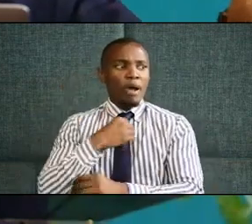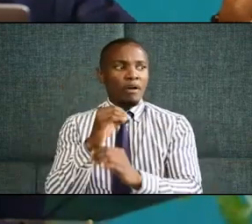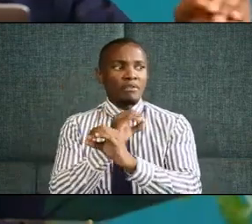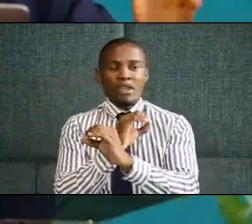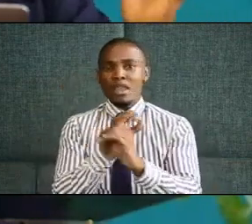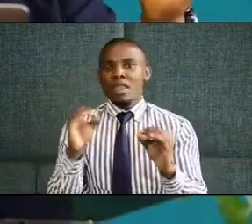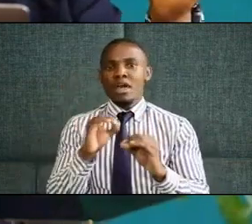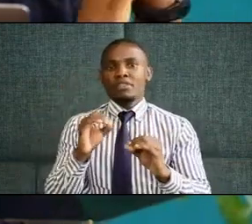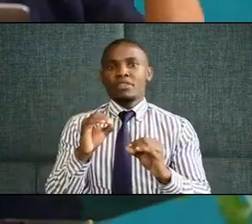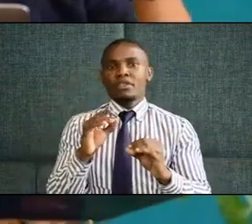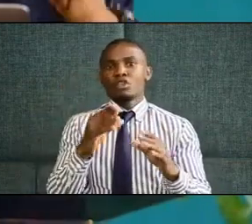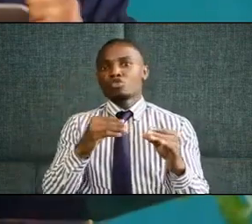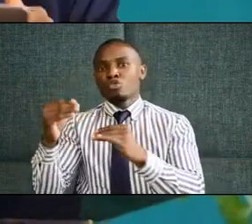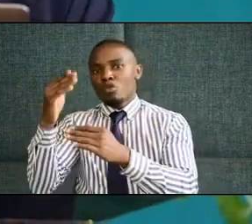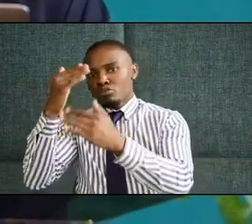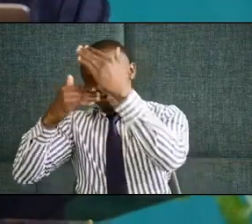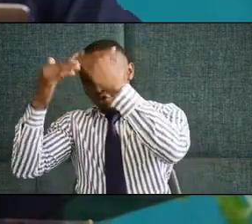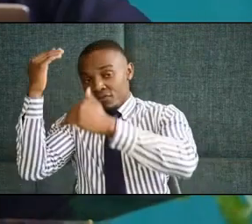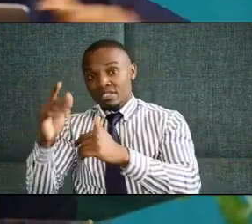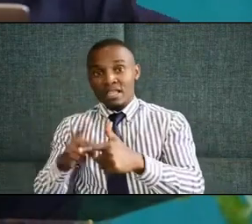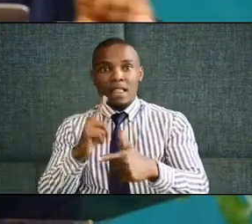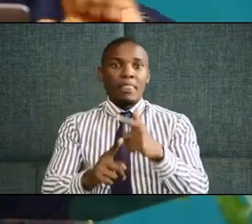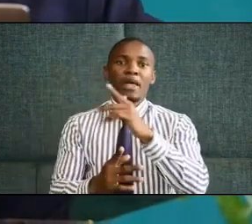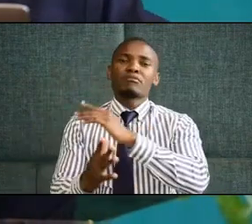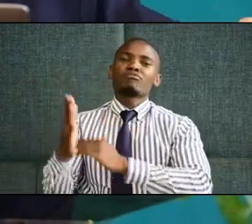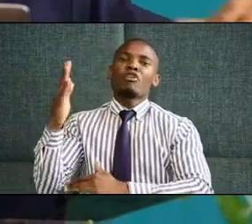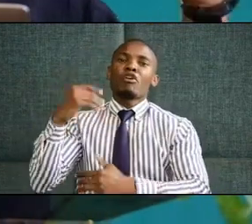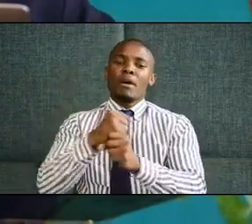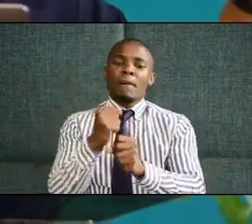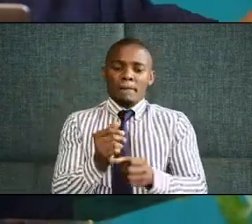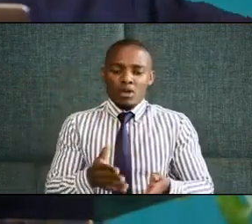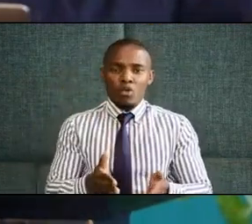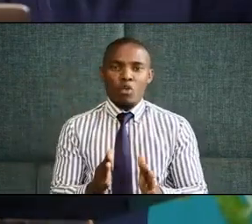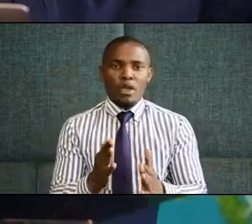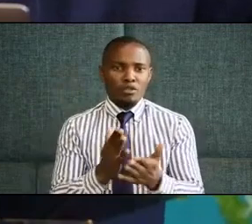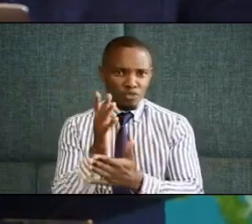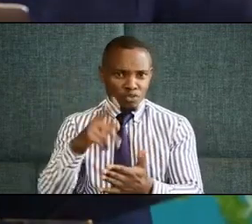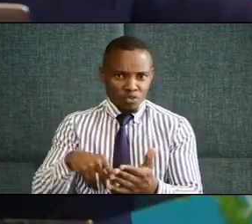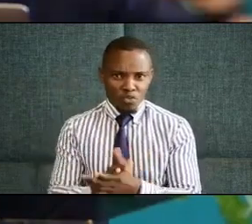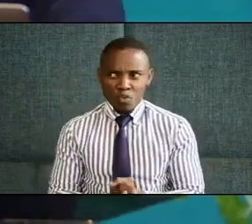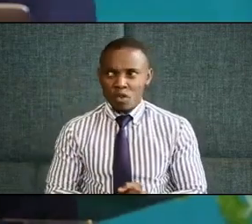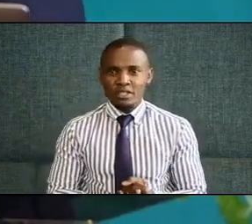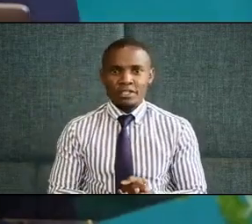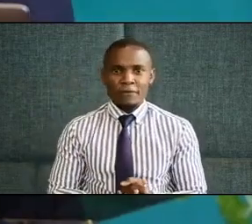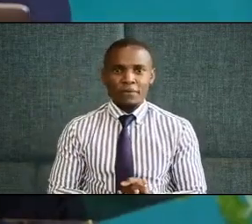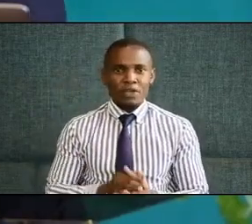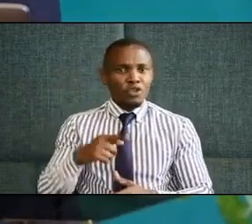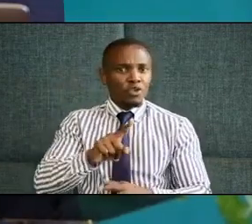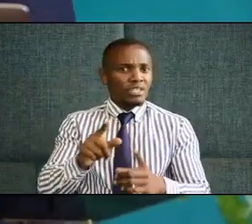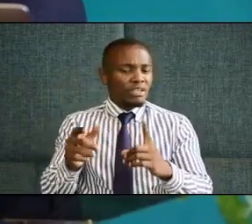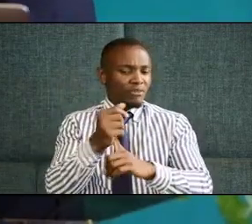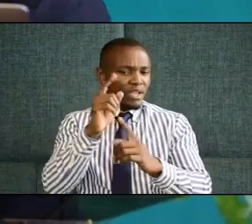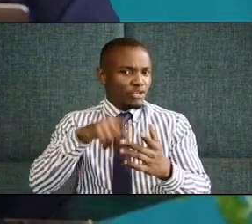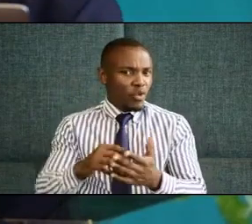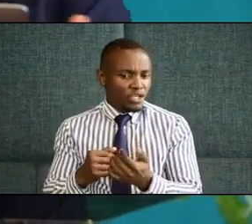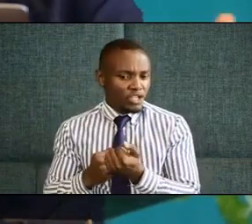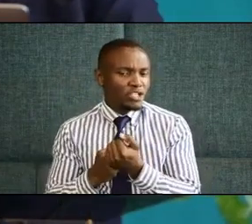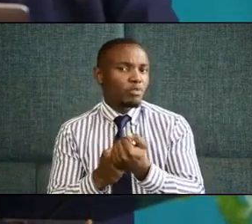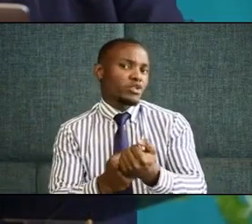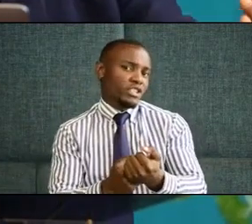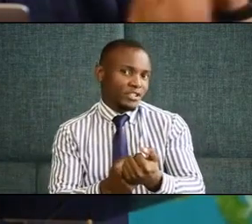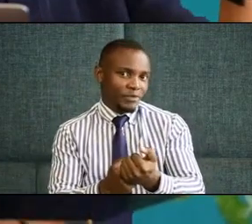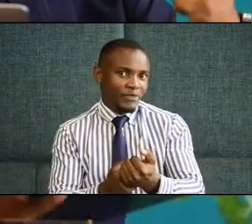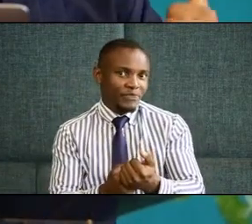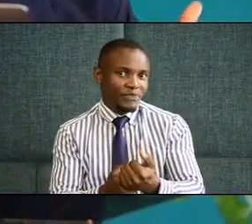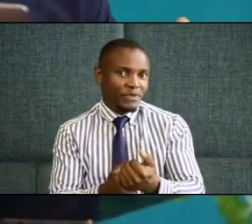to university, and God in his providence made a way through a theophanic way. You got some sponsorship.